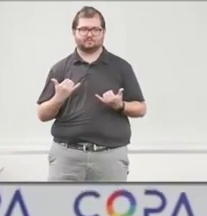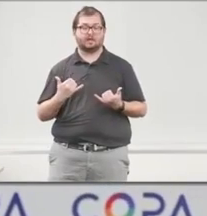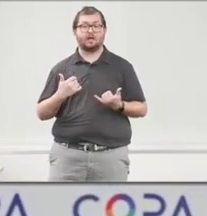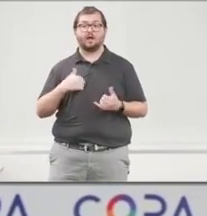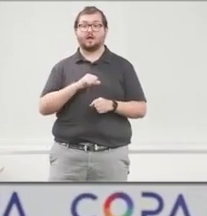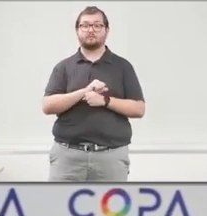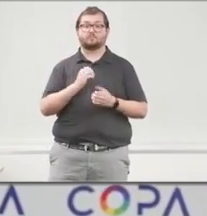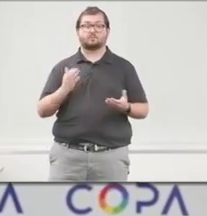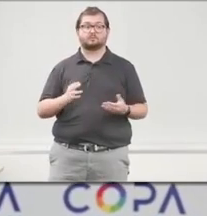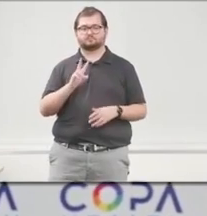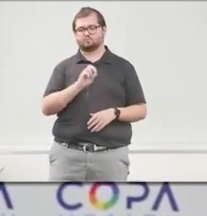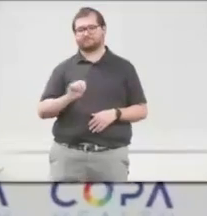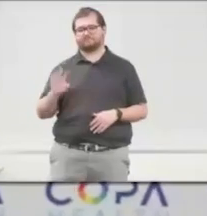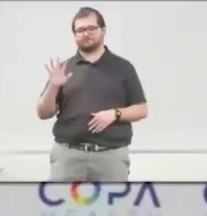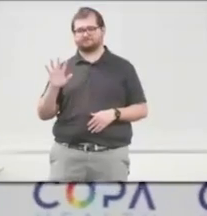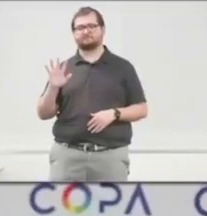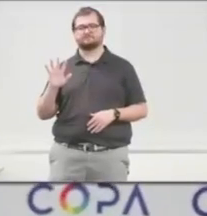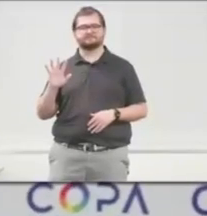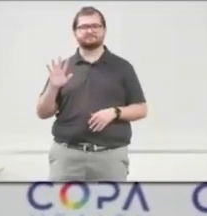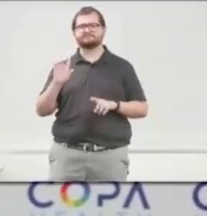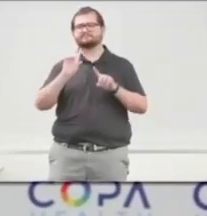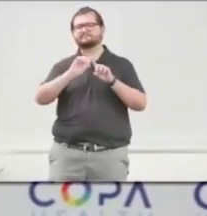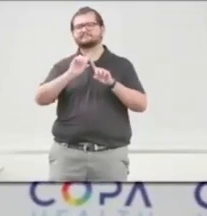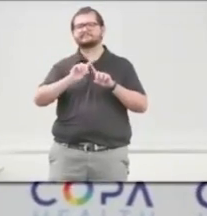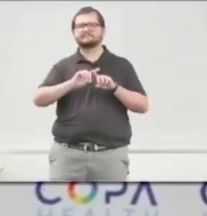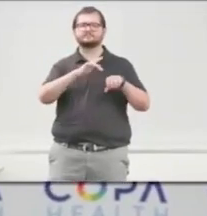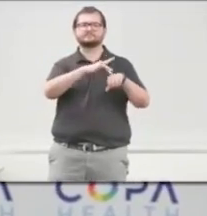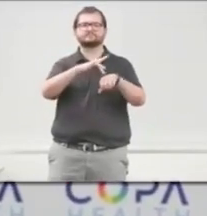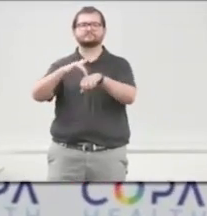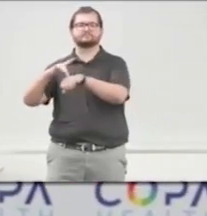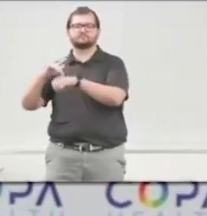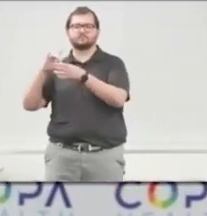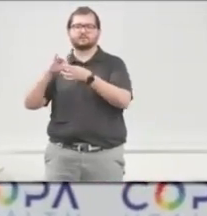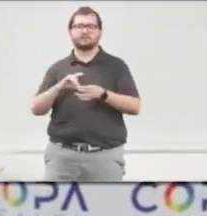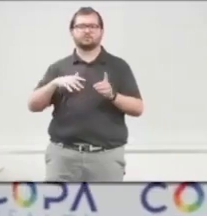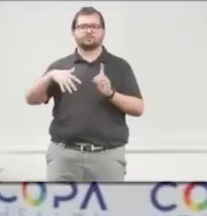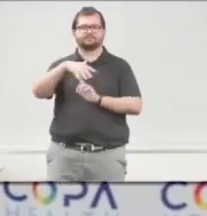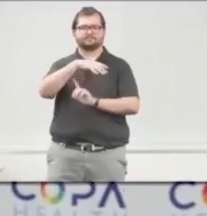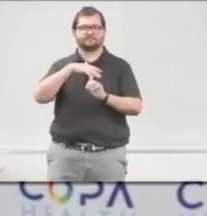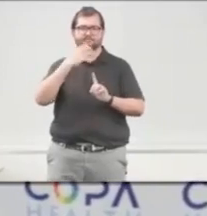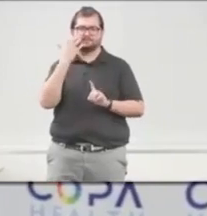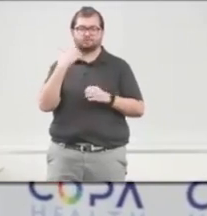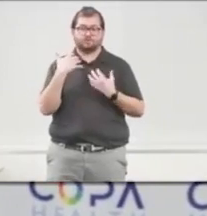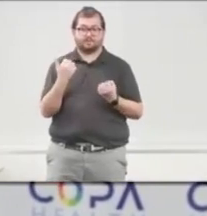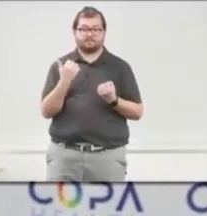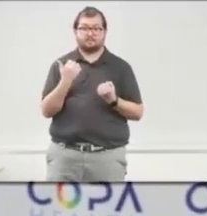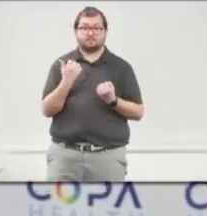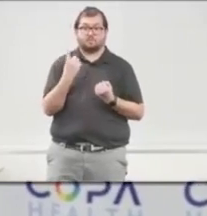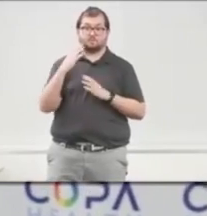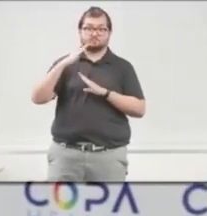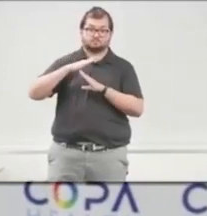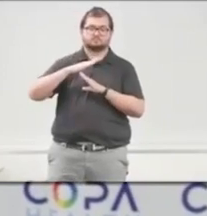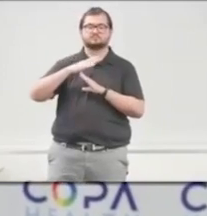since 2005, working in all different topics in environmental health, and heat is one of those topics.